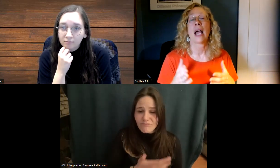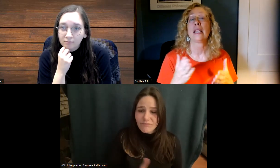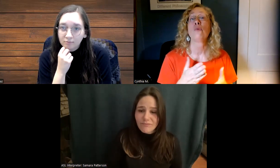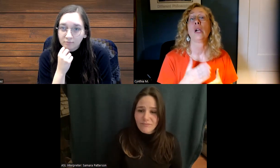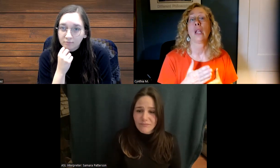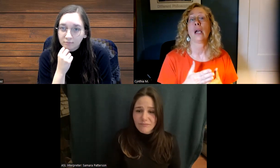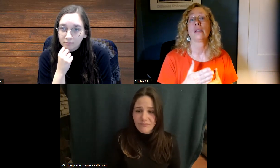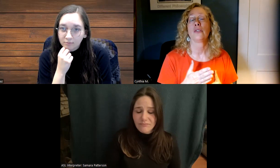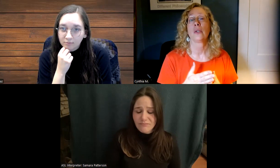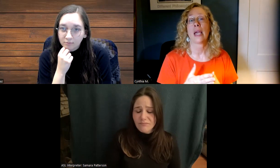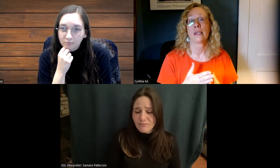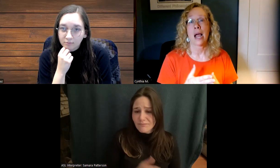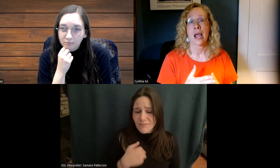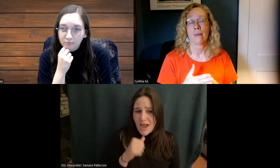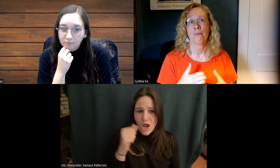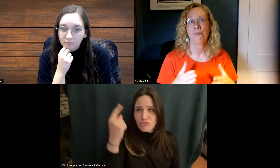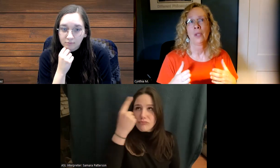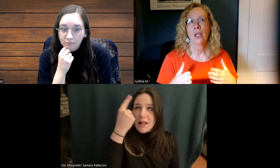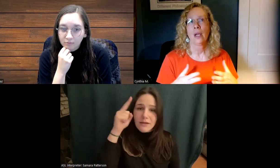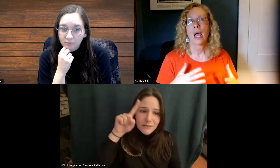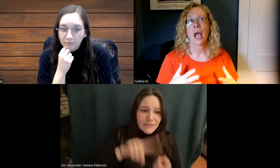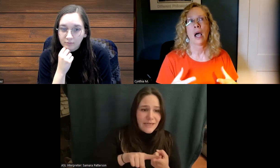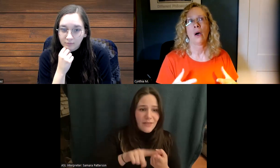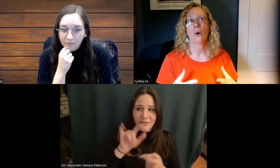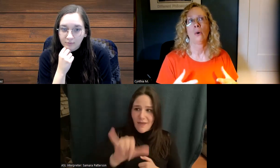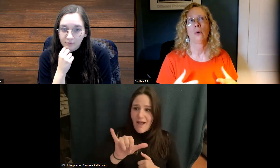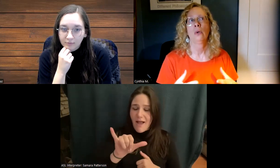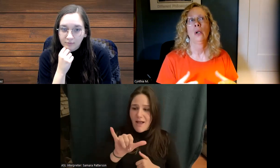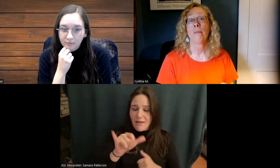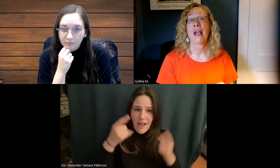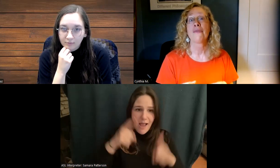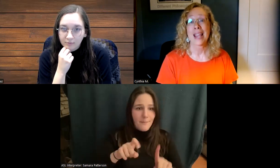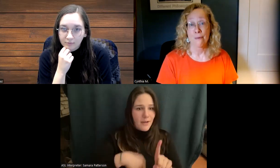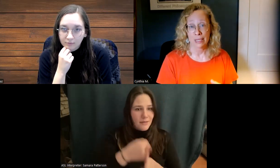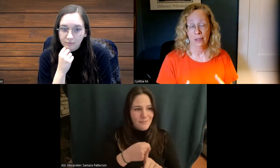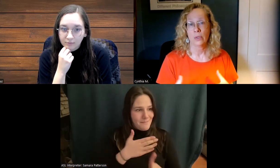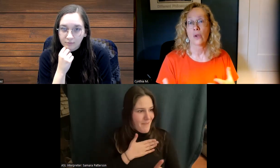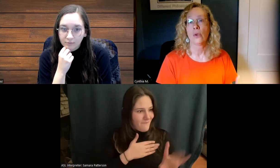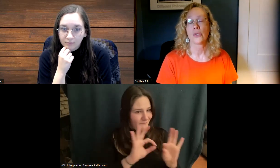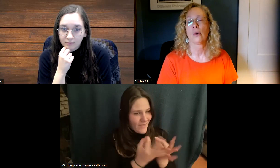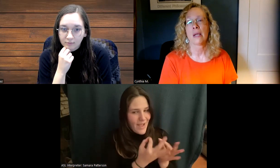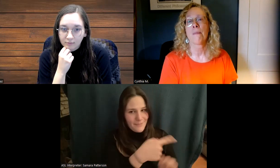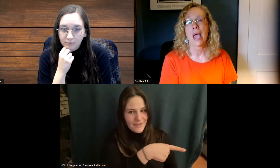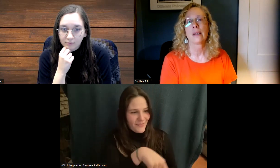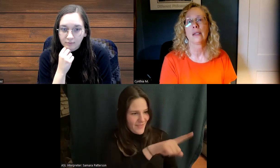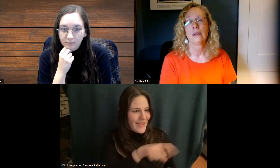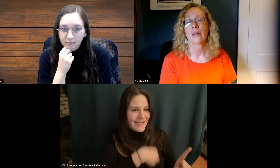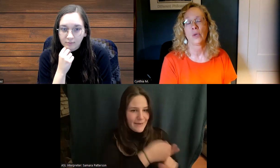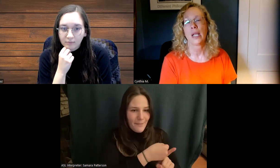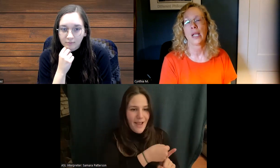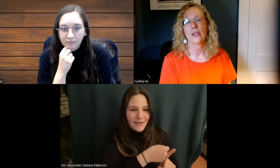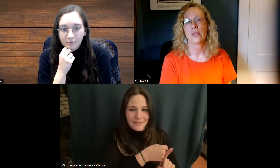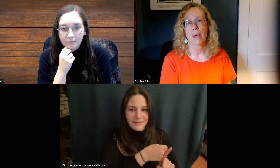And I didn't realize until that time how my family was also impacted